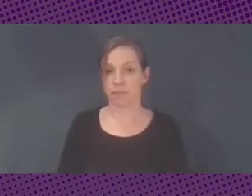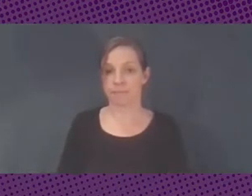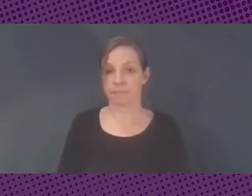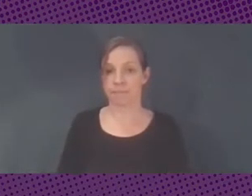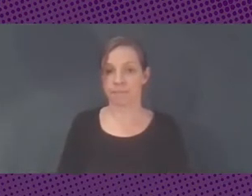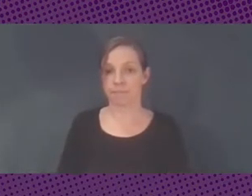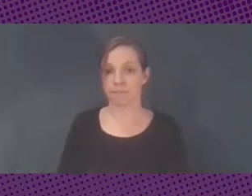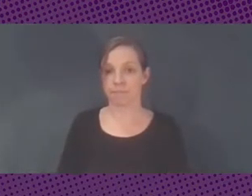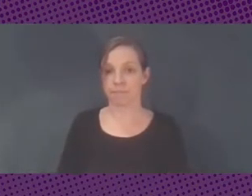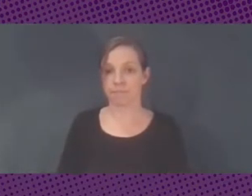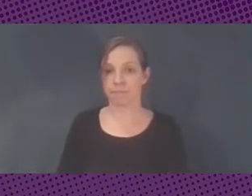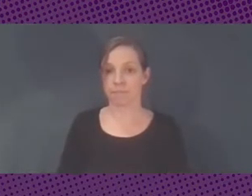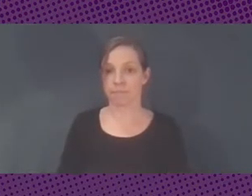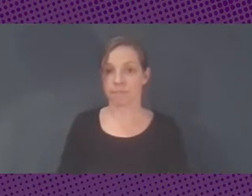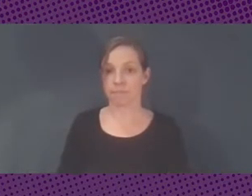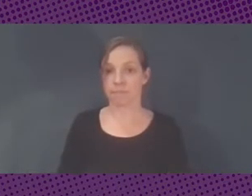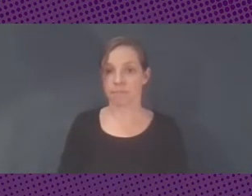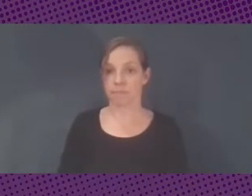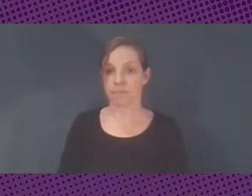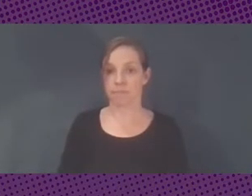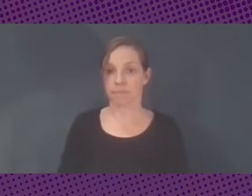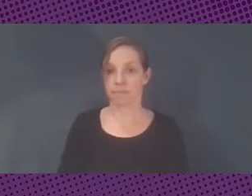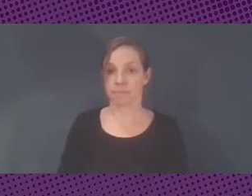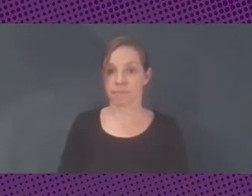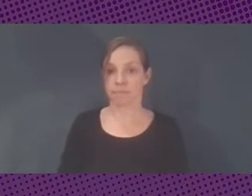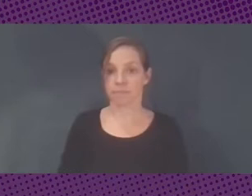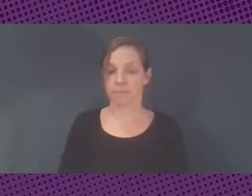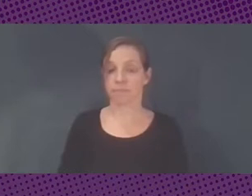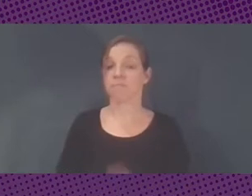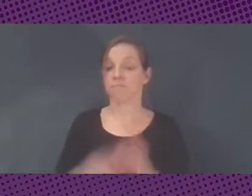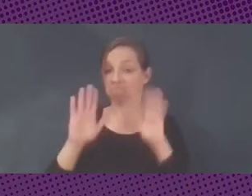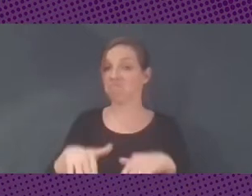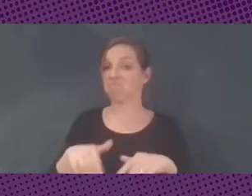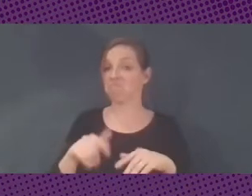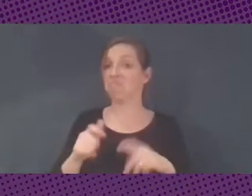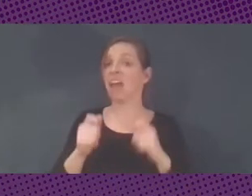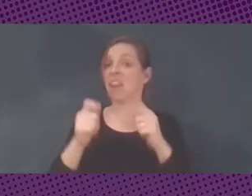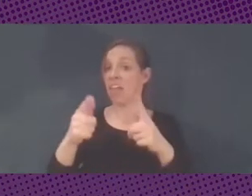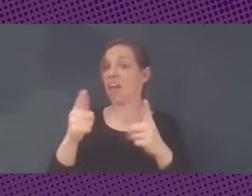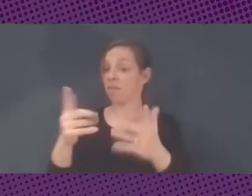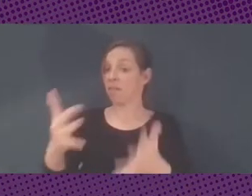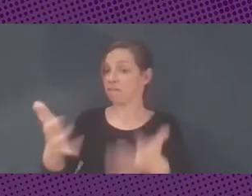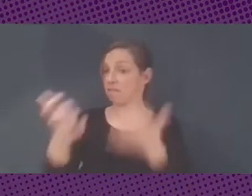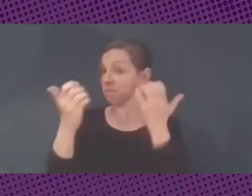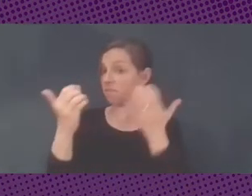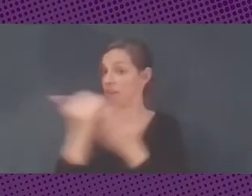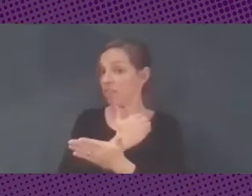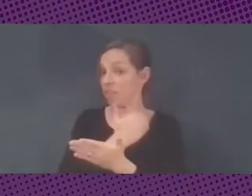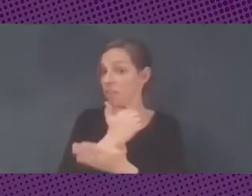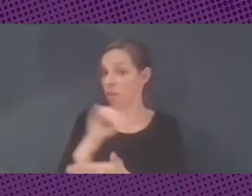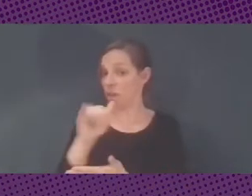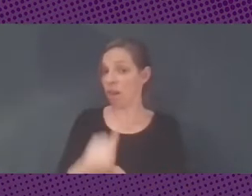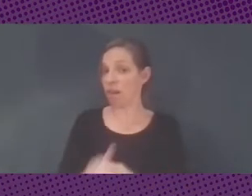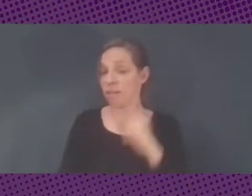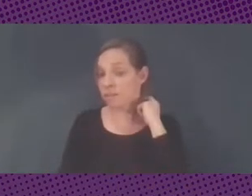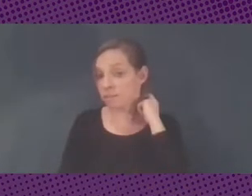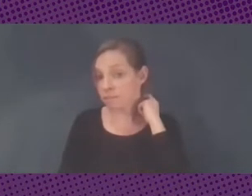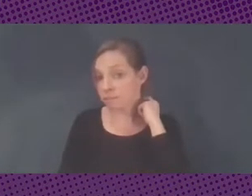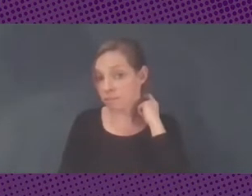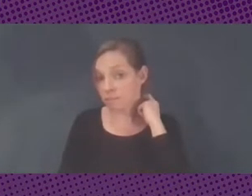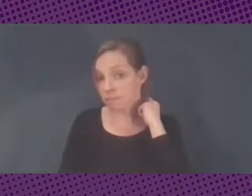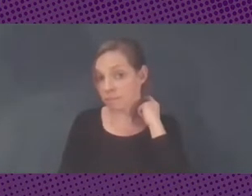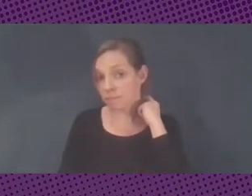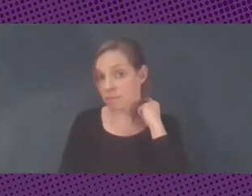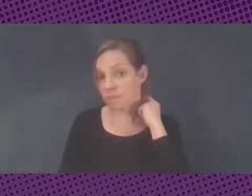and in a way that somehow allows them to be able to meet the promises that they make to us in the